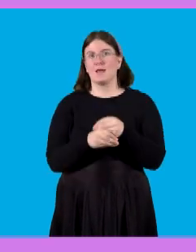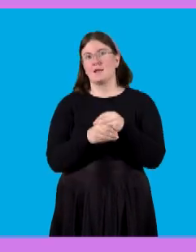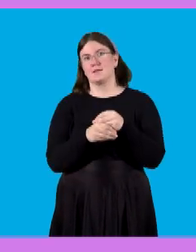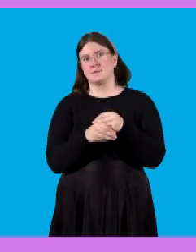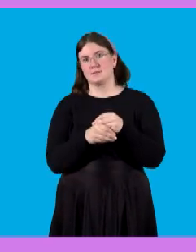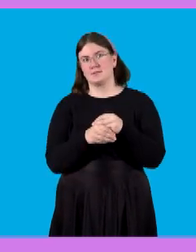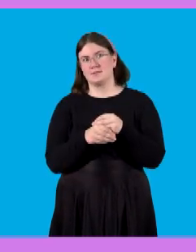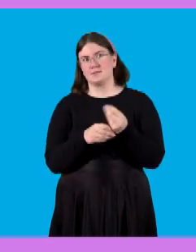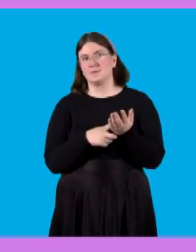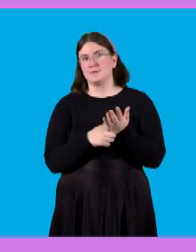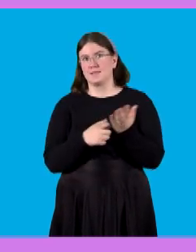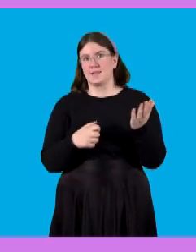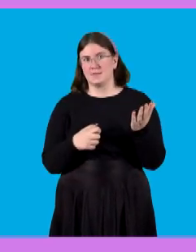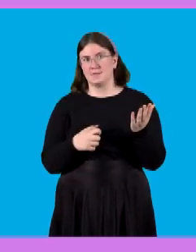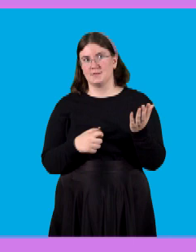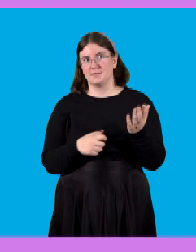added